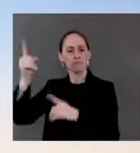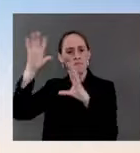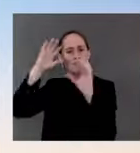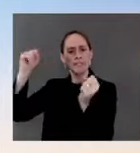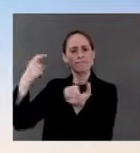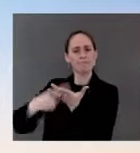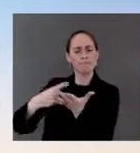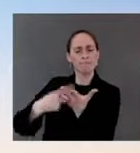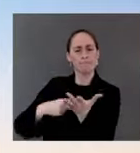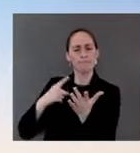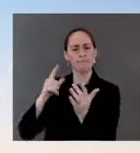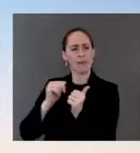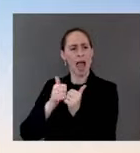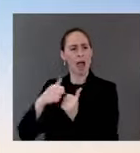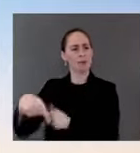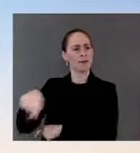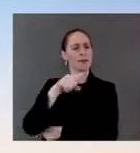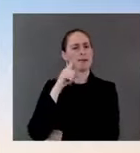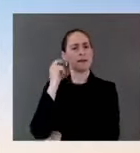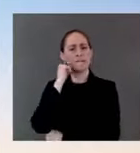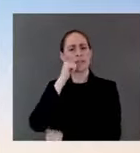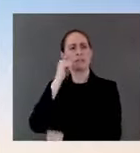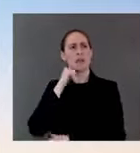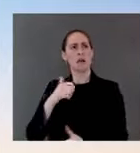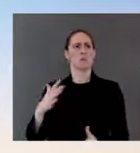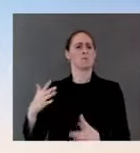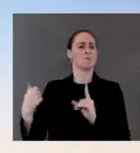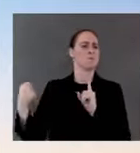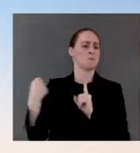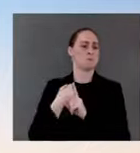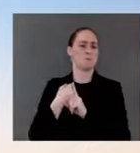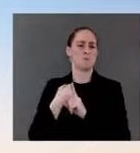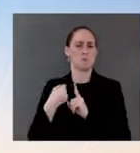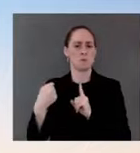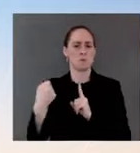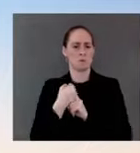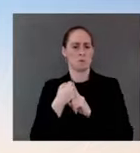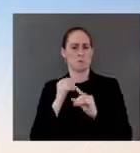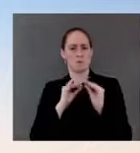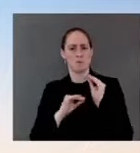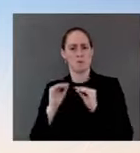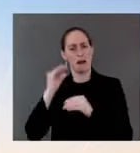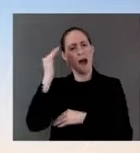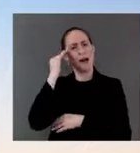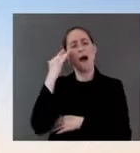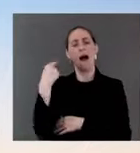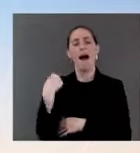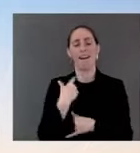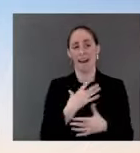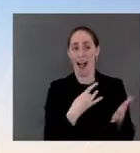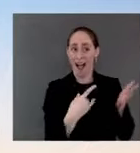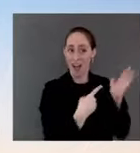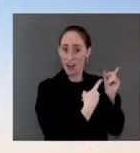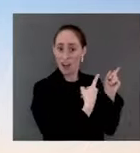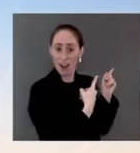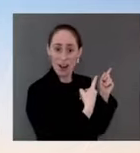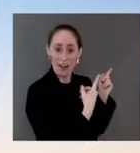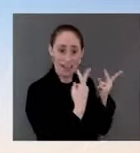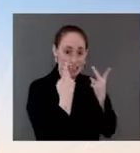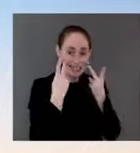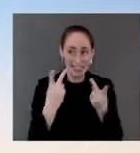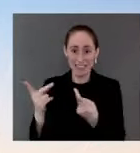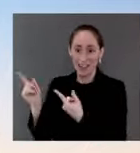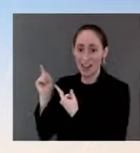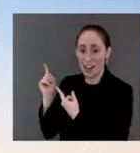graphs in here, but it's about the costs on their family budgets. And so that's why in our view, and the president's view, the argument is